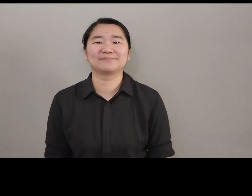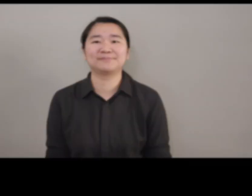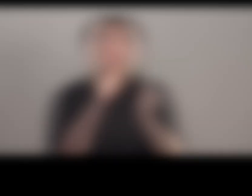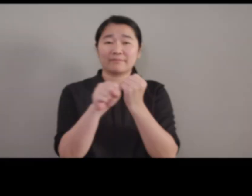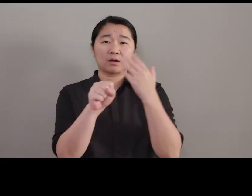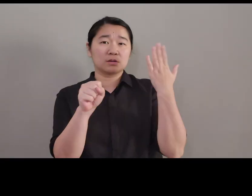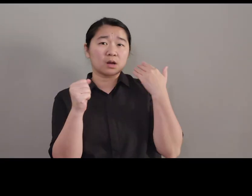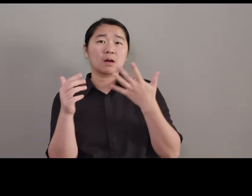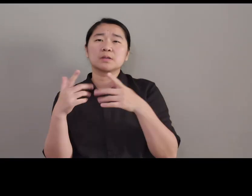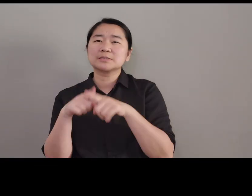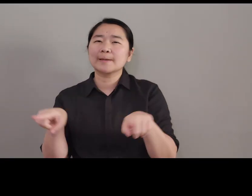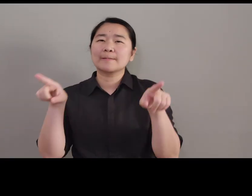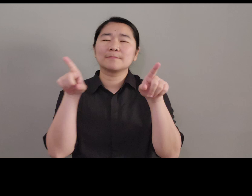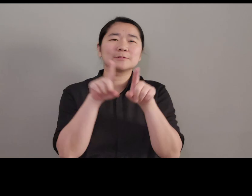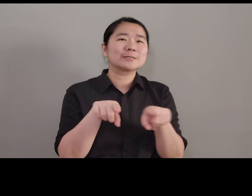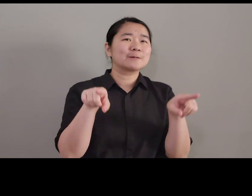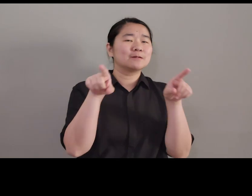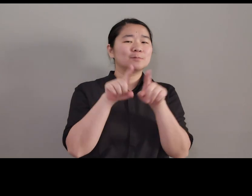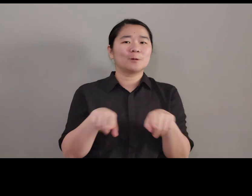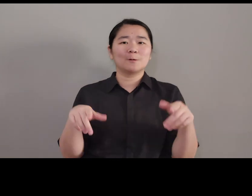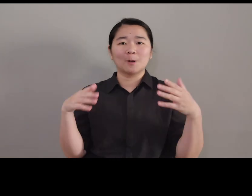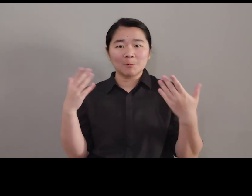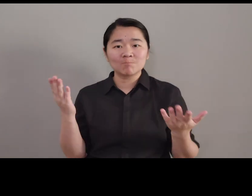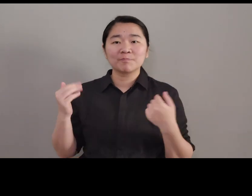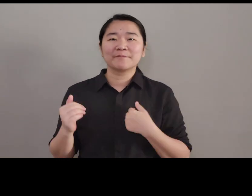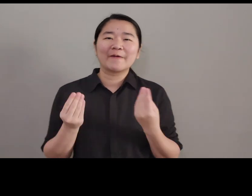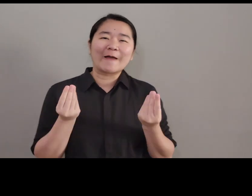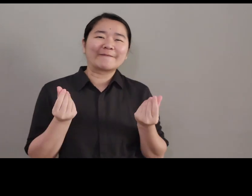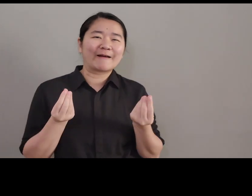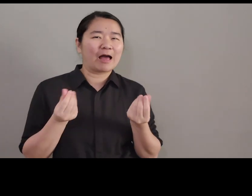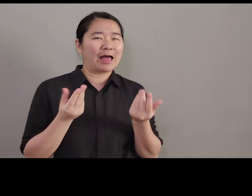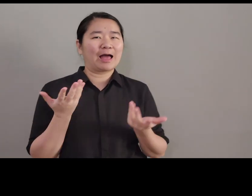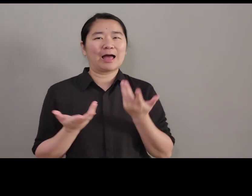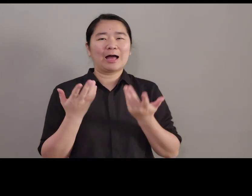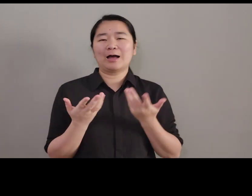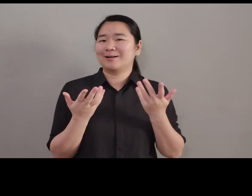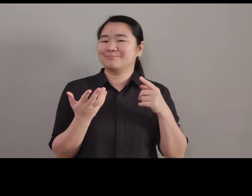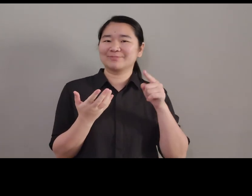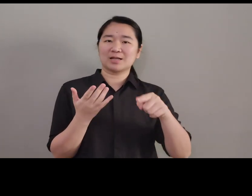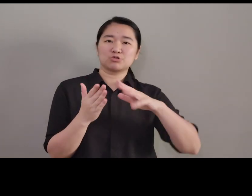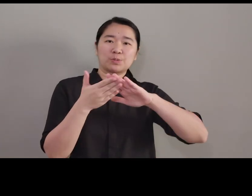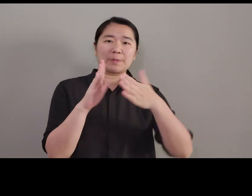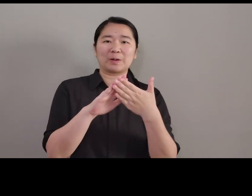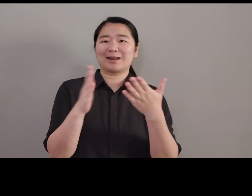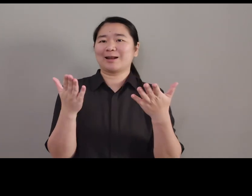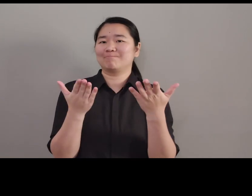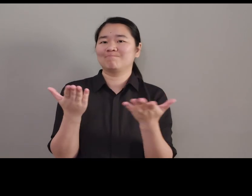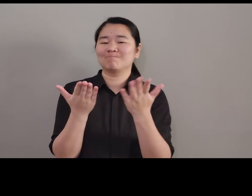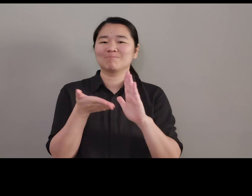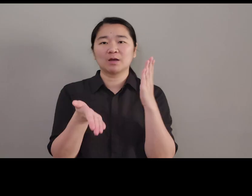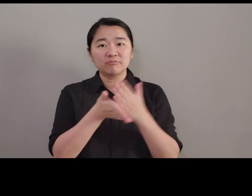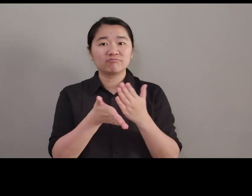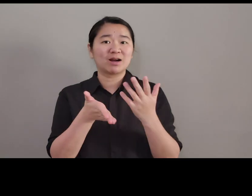things. And this is no criticism to anyone, of course, but it feels a little bit to me like the community is not really